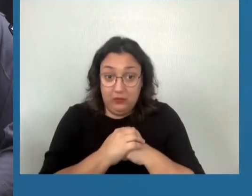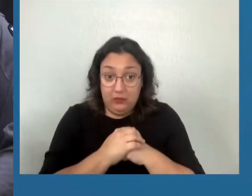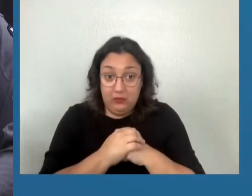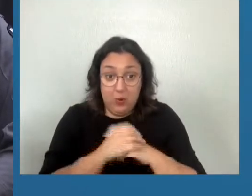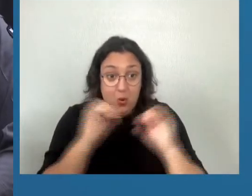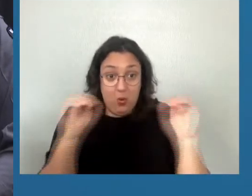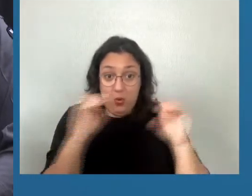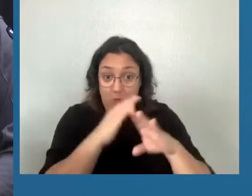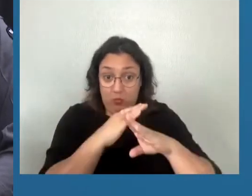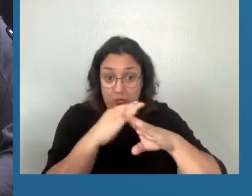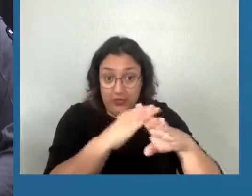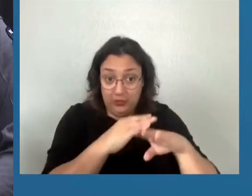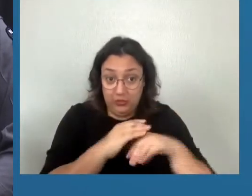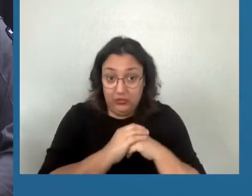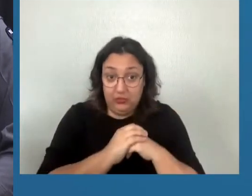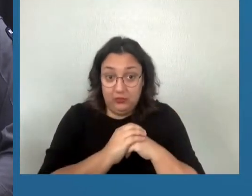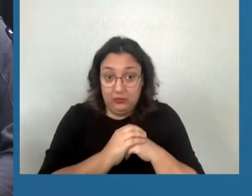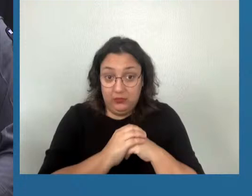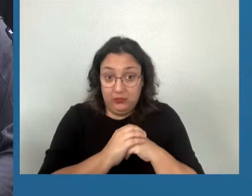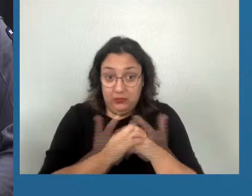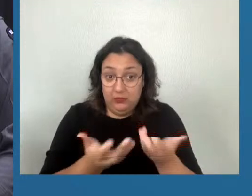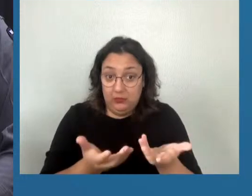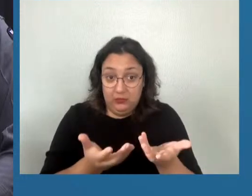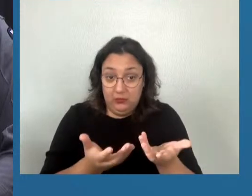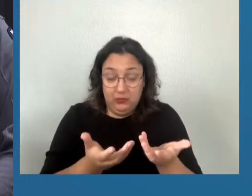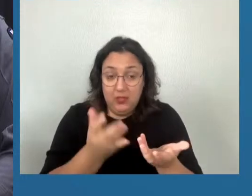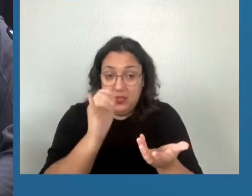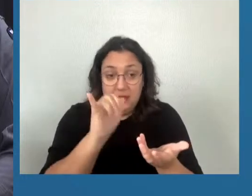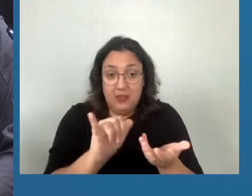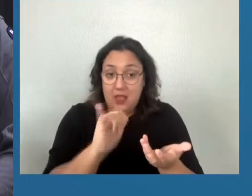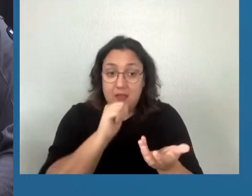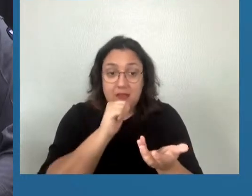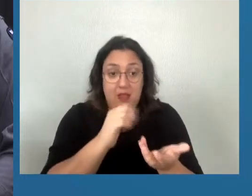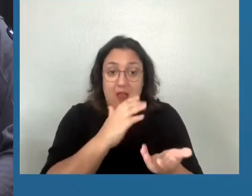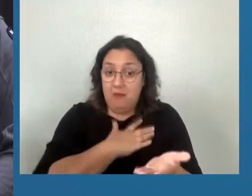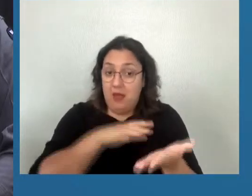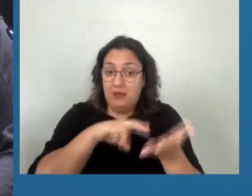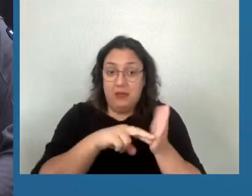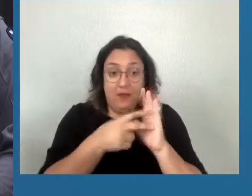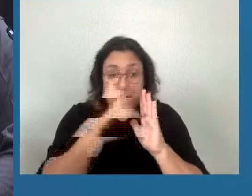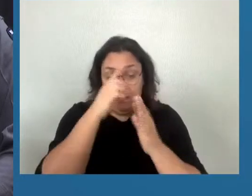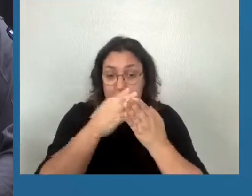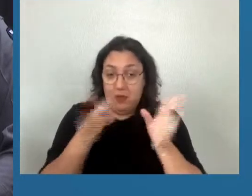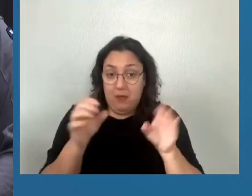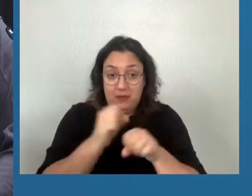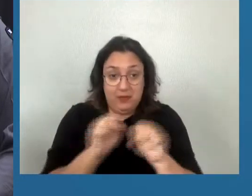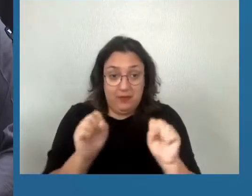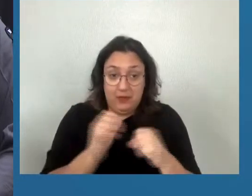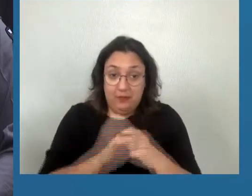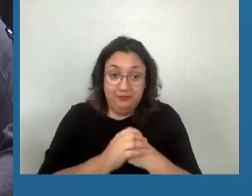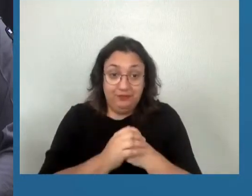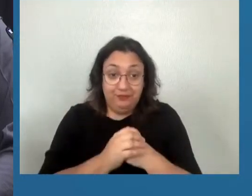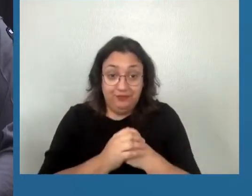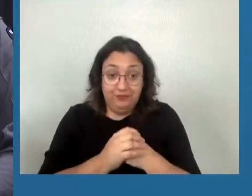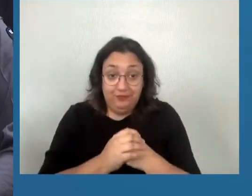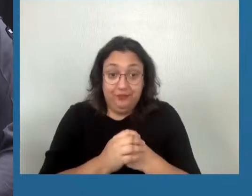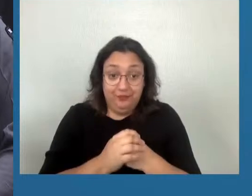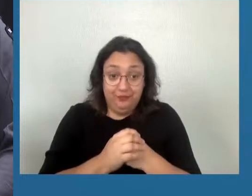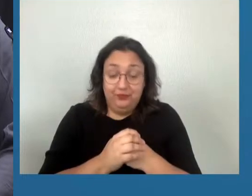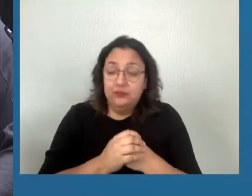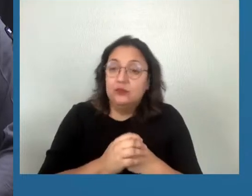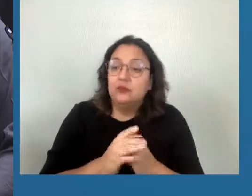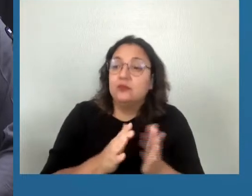unprotected, is not my definition of public safety. Dan? Governor, Republicans